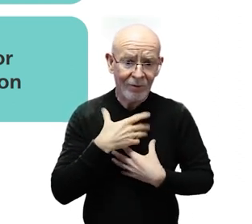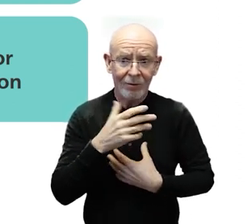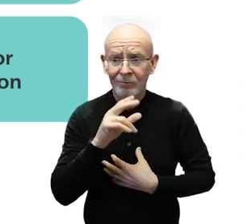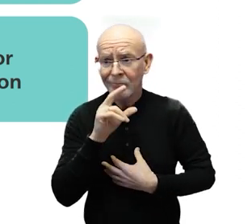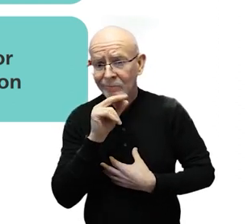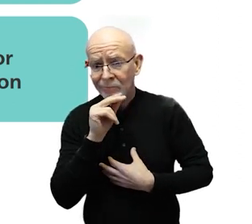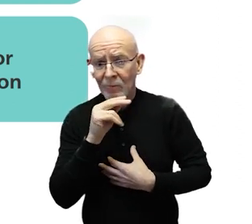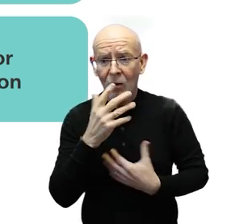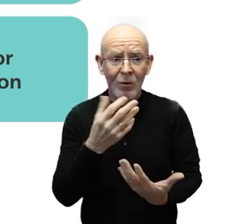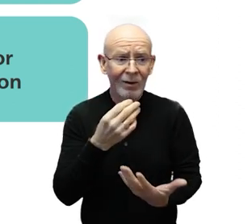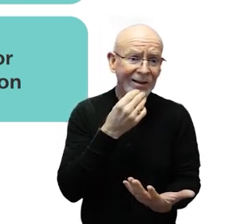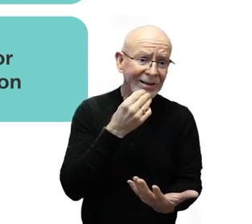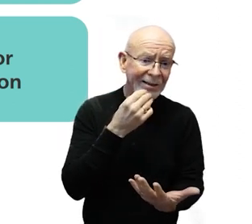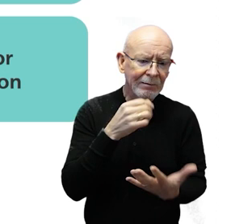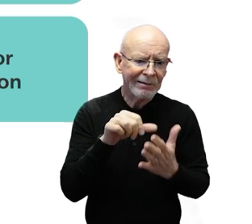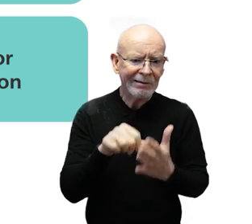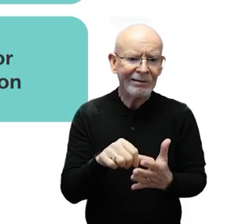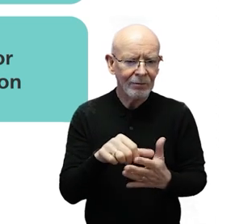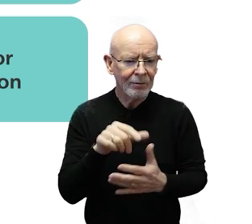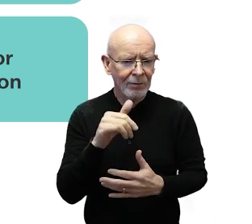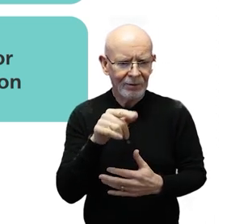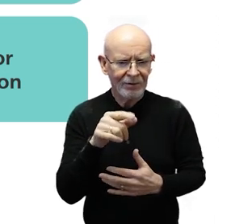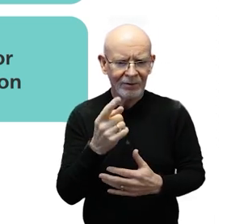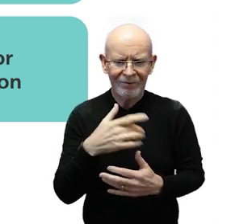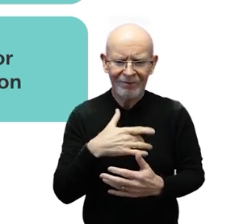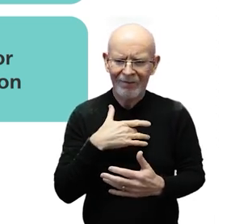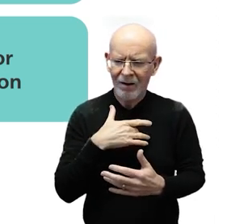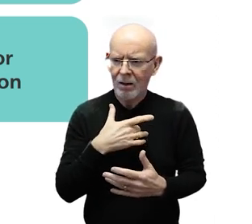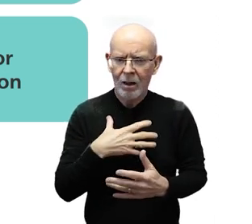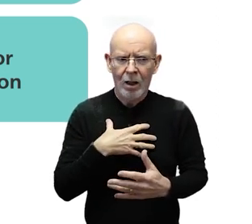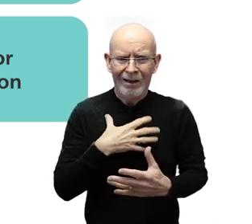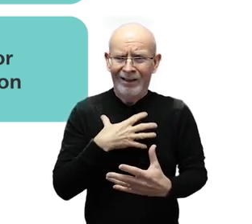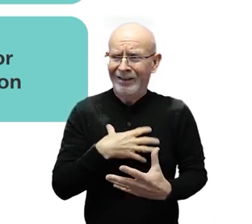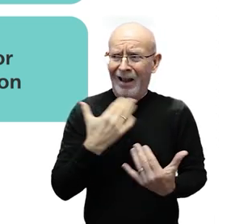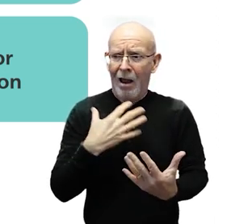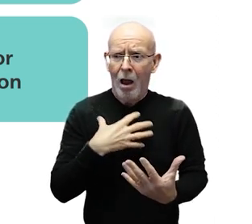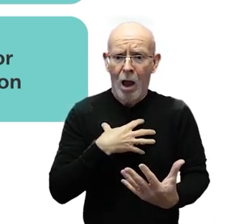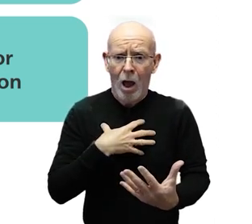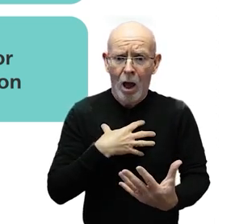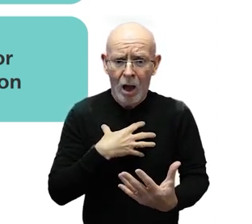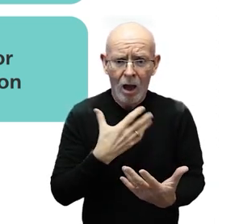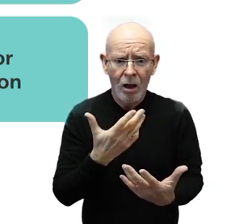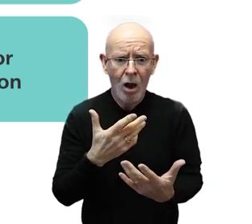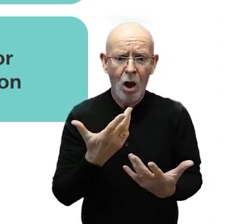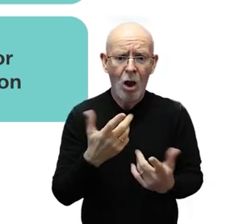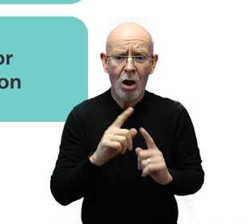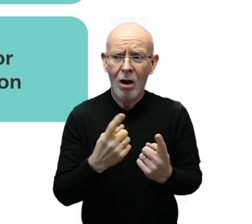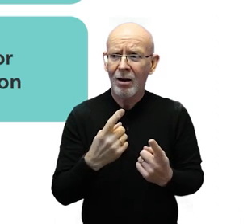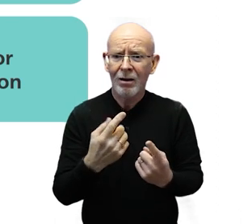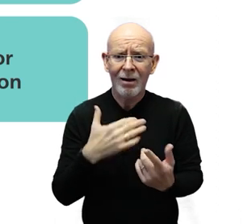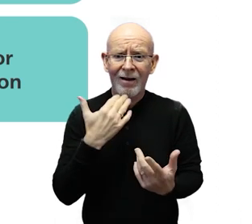eating. You may experience a sensation of air hunger or feel as though you are unable to take a deep